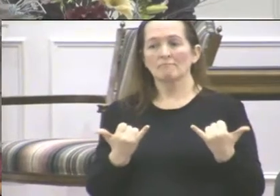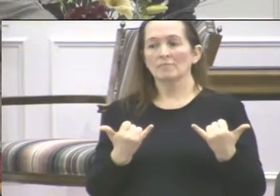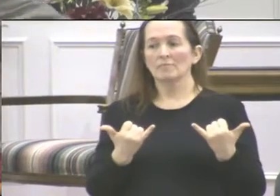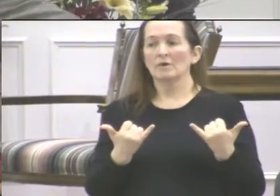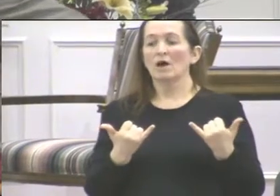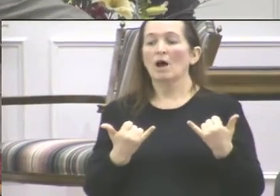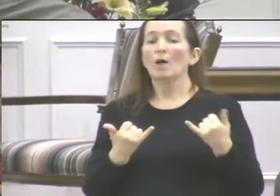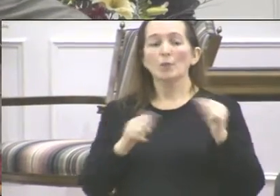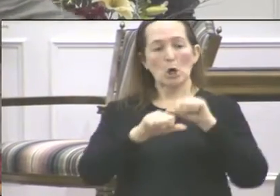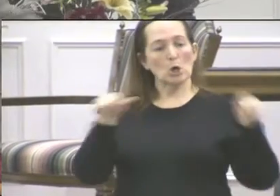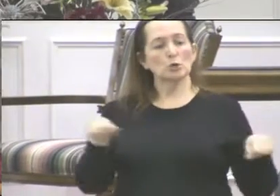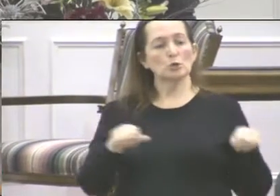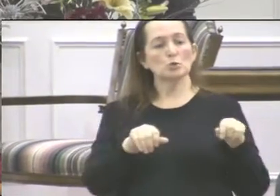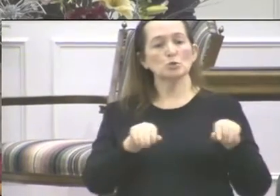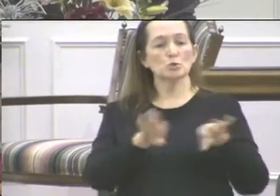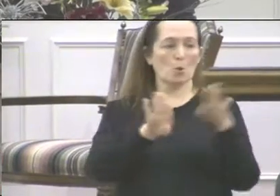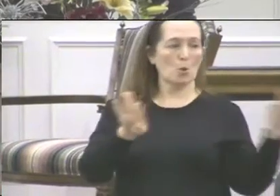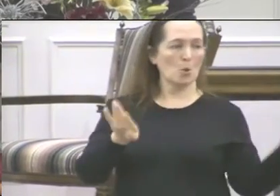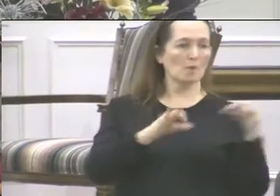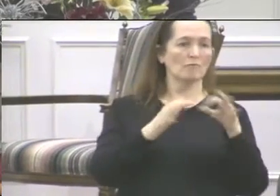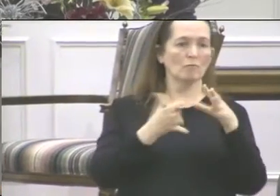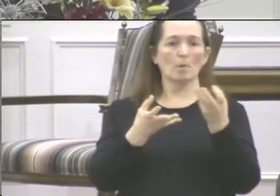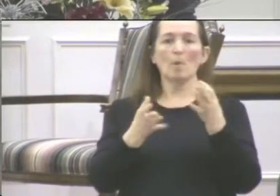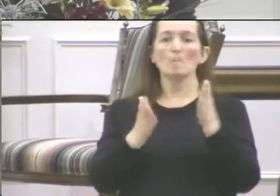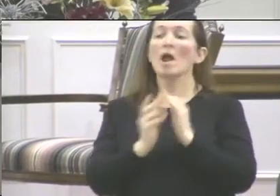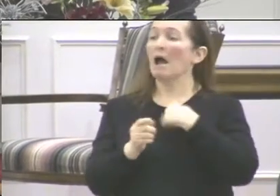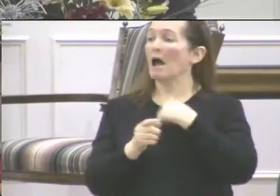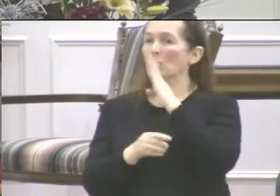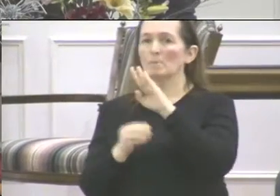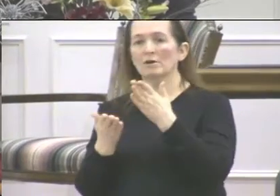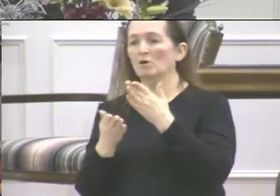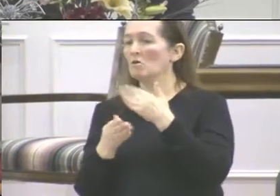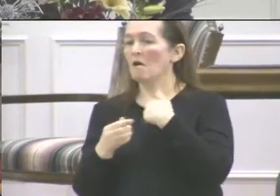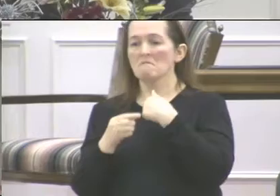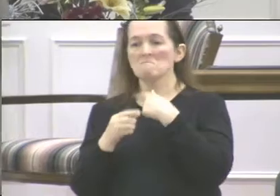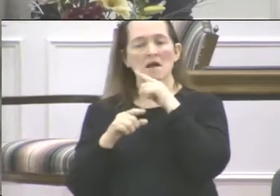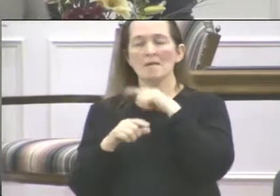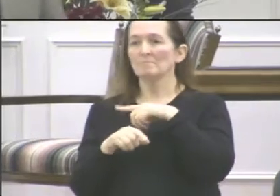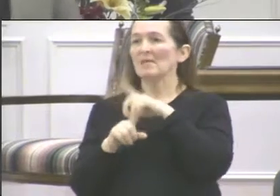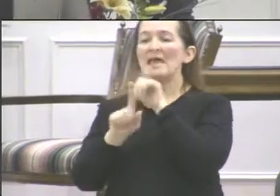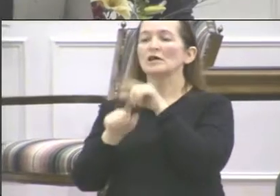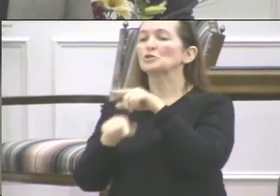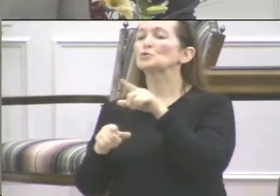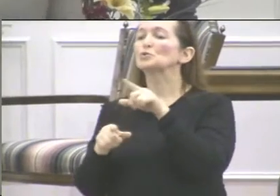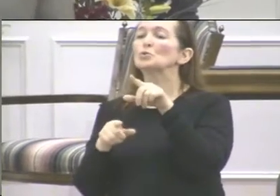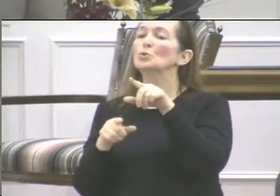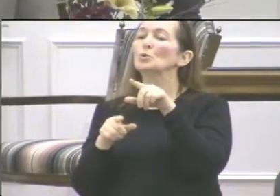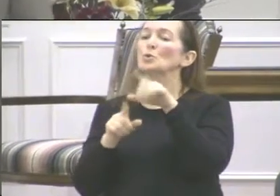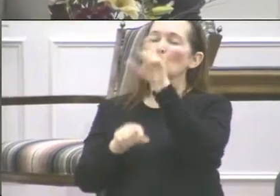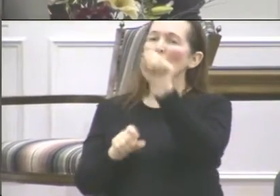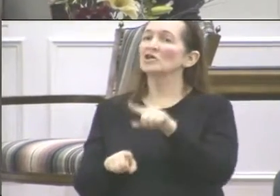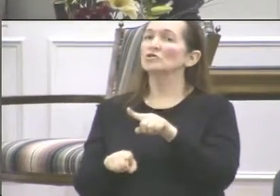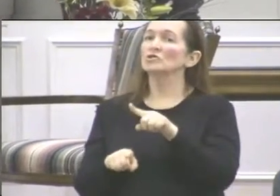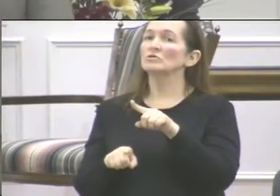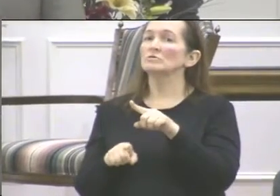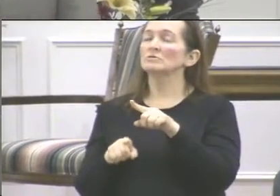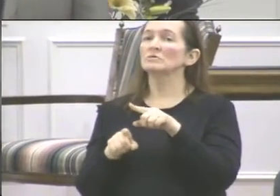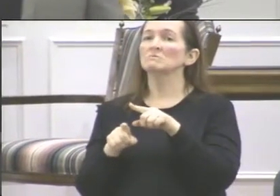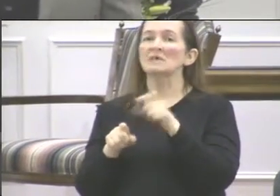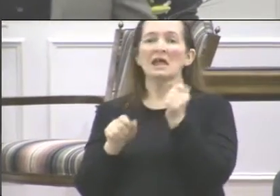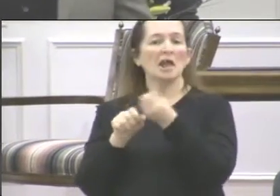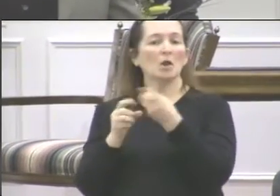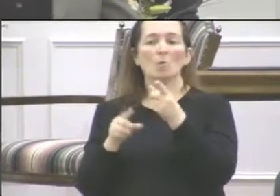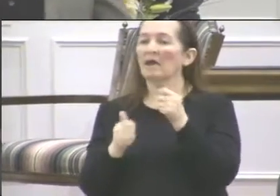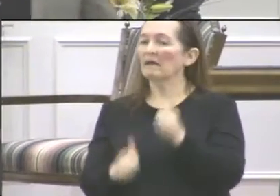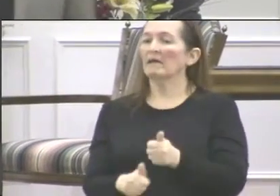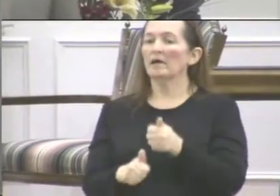The altar will be open if you'd like to come and pray. I will be here. I would love to ask questions I can, pray for you, encourage you.